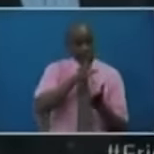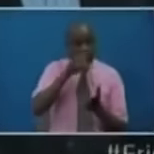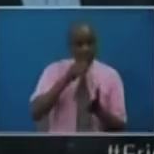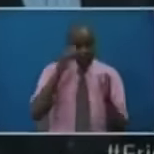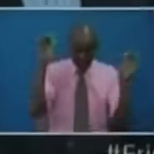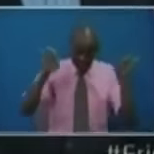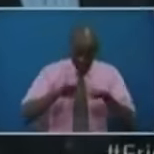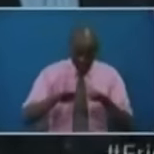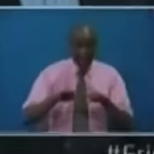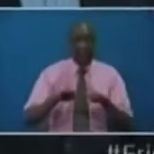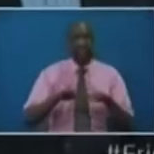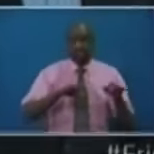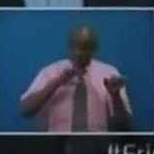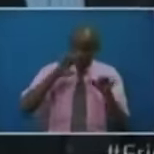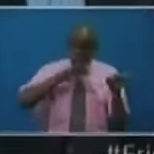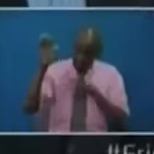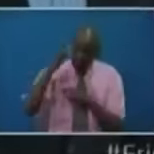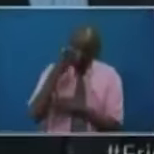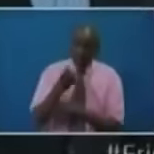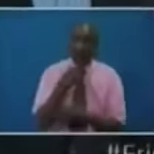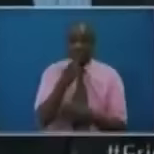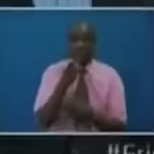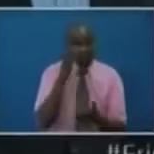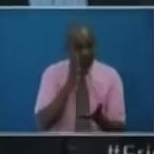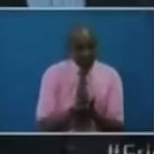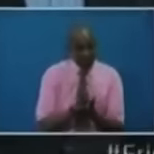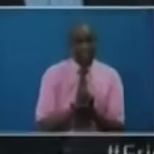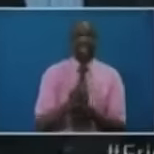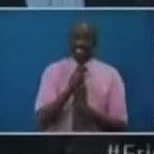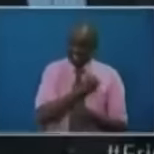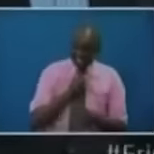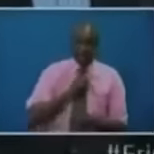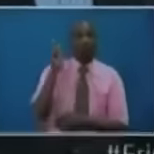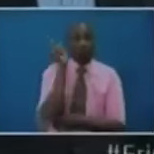Assembly, to provide the facts, and then the Senate concludes,